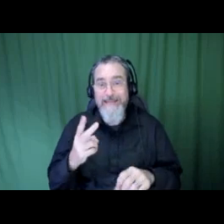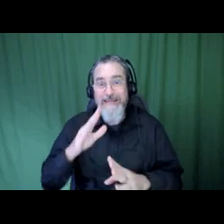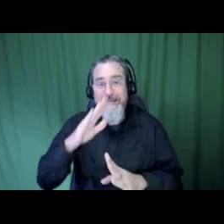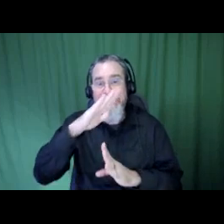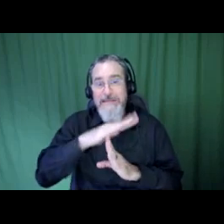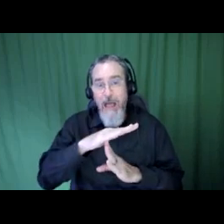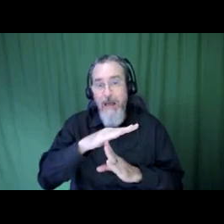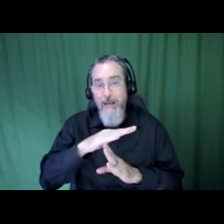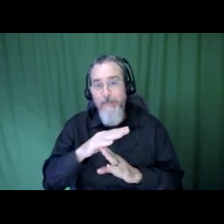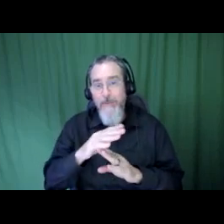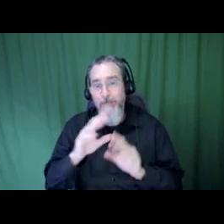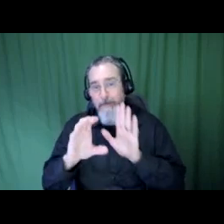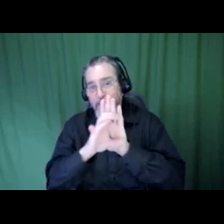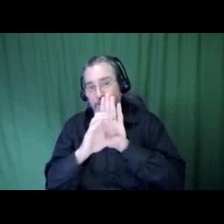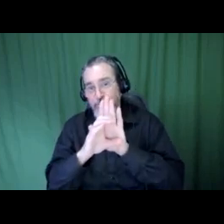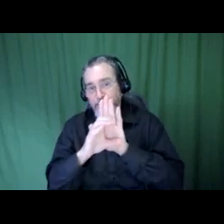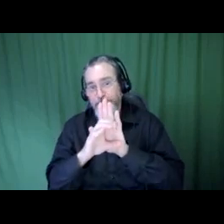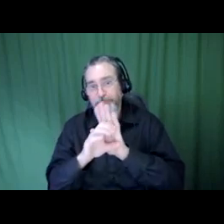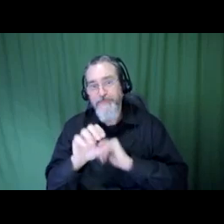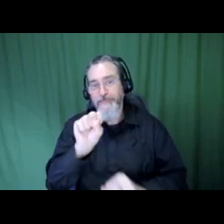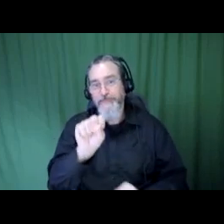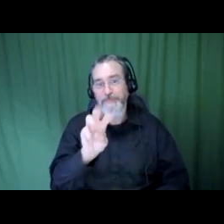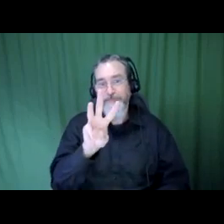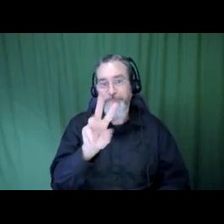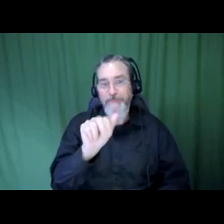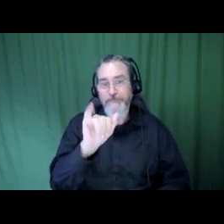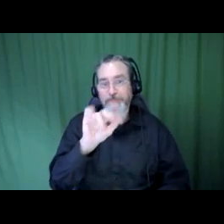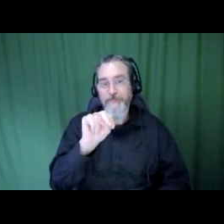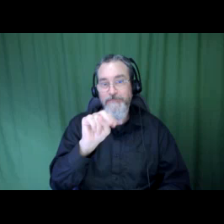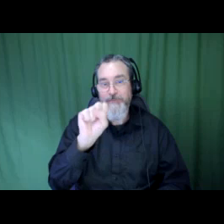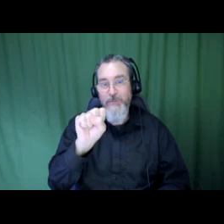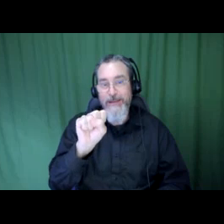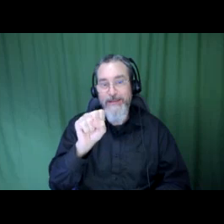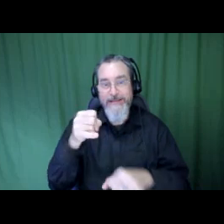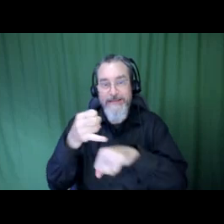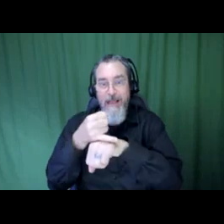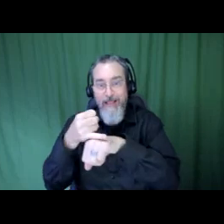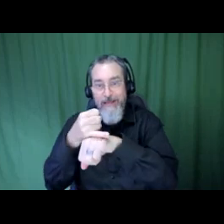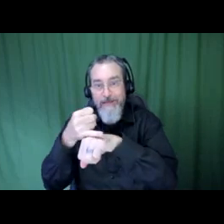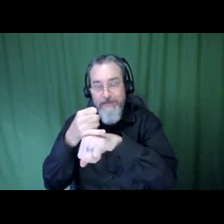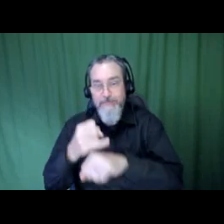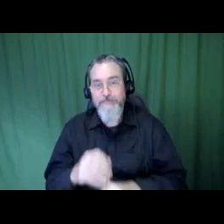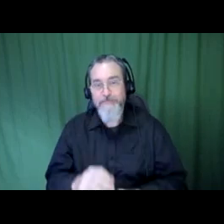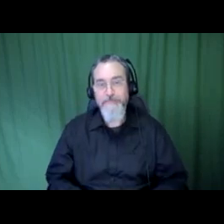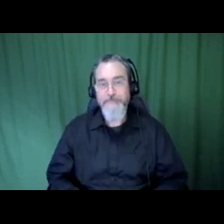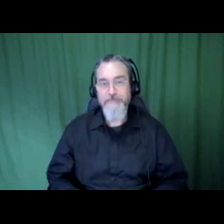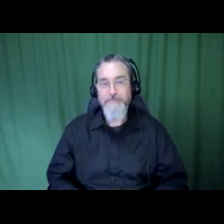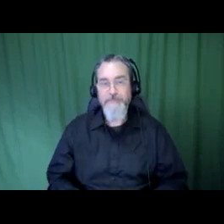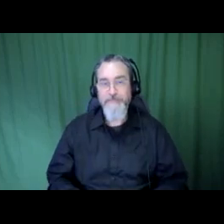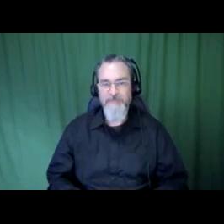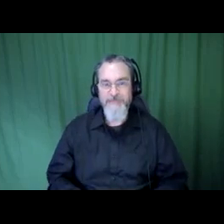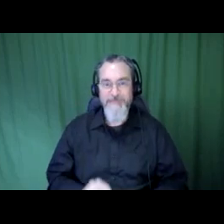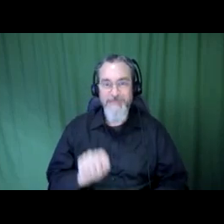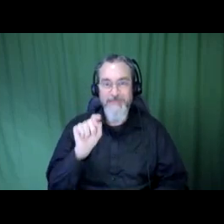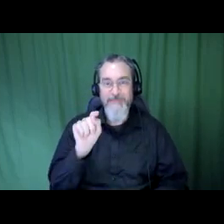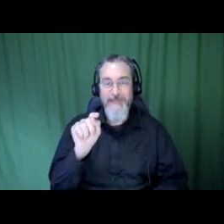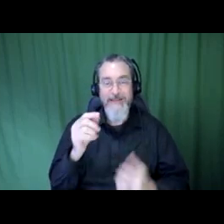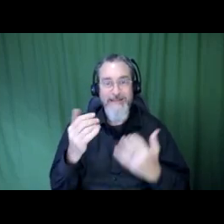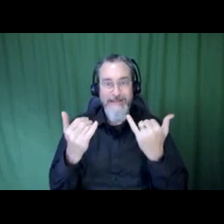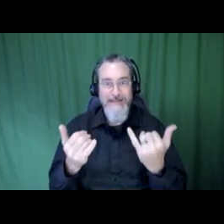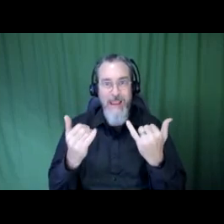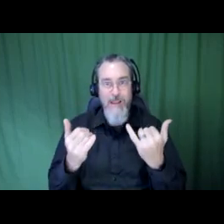that blow up square with the labels of the names of the islands. So Swains Island is now an